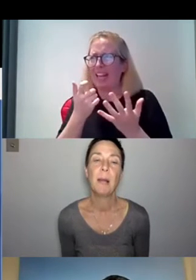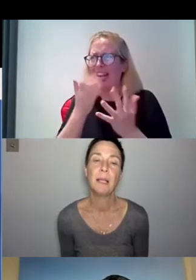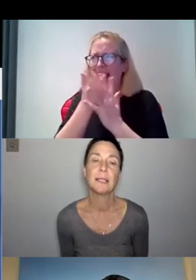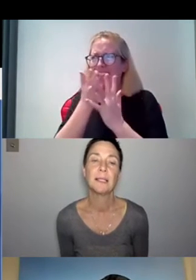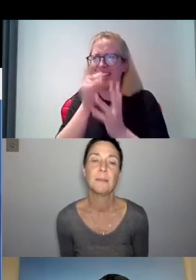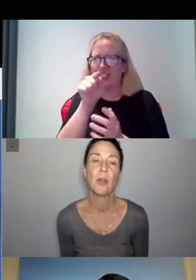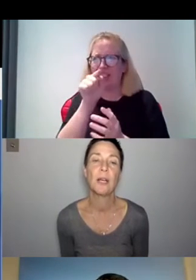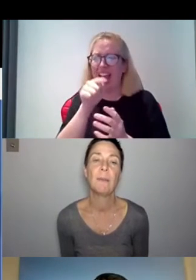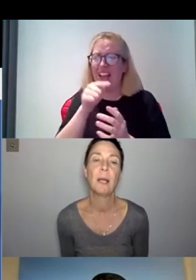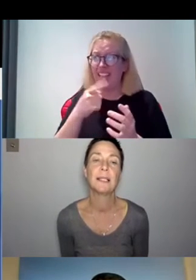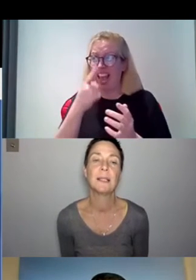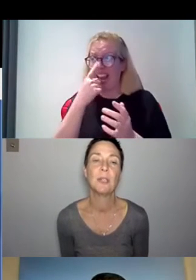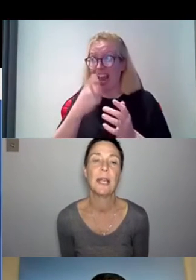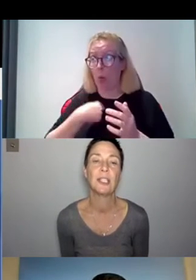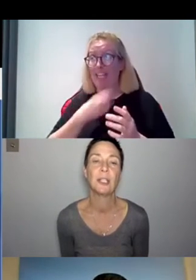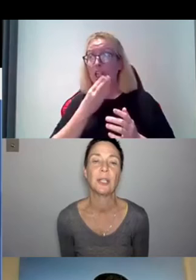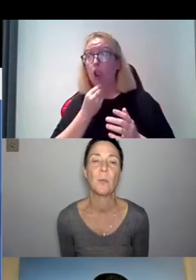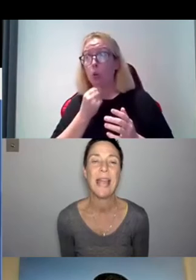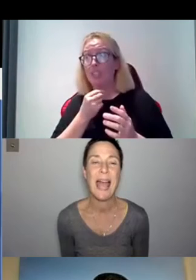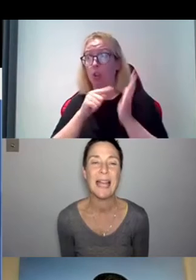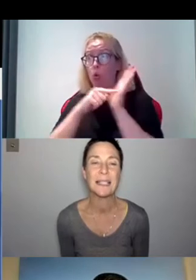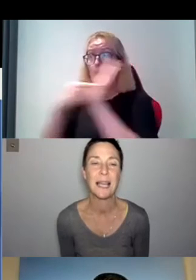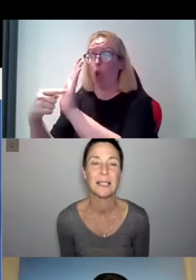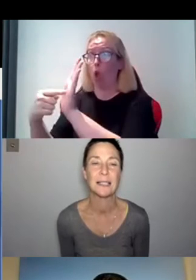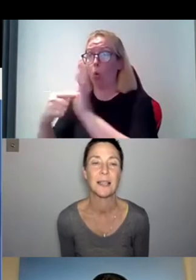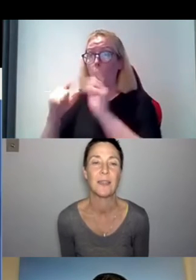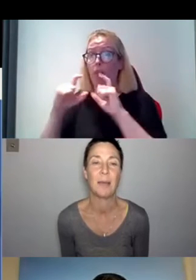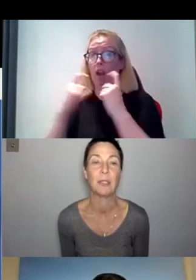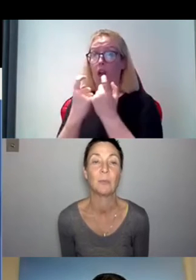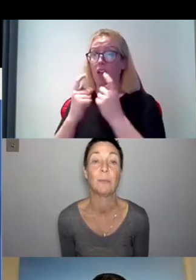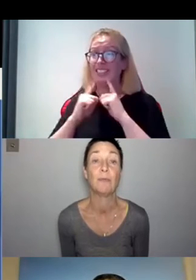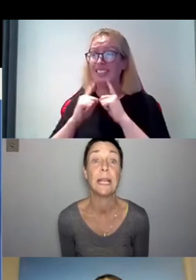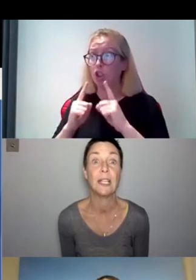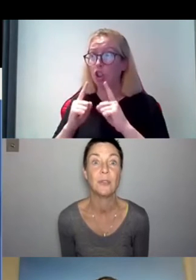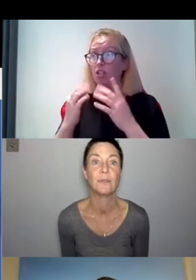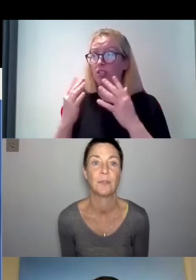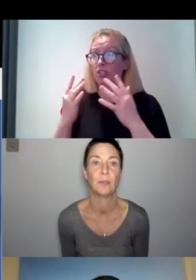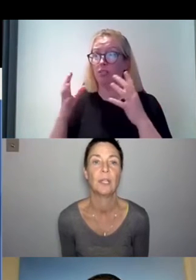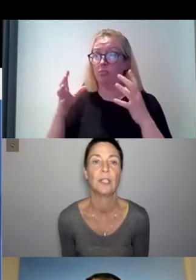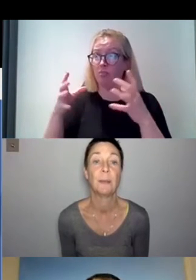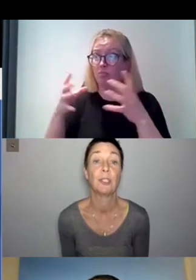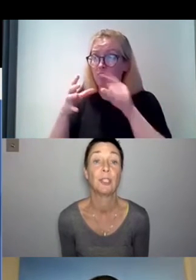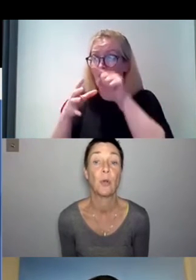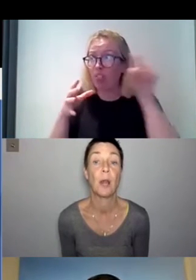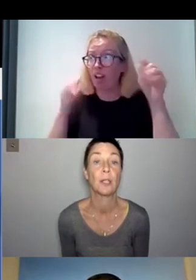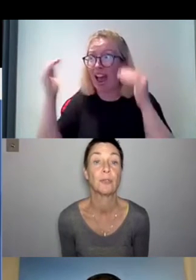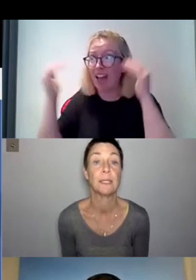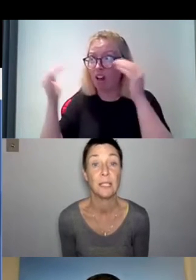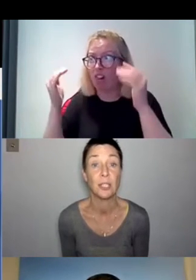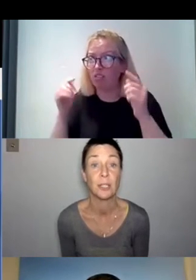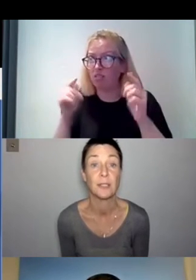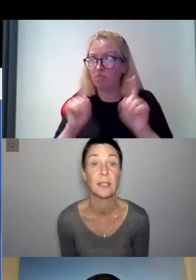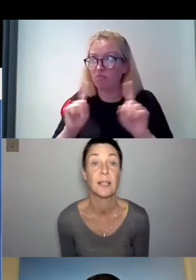The cochlear implant simulation, can we access that? Because it would be really useful to be able to show